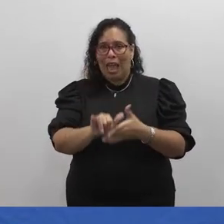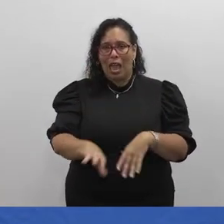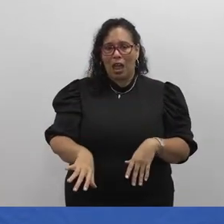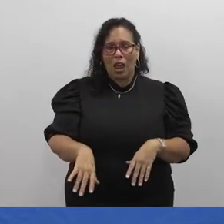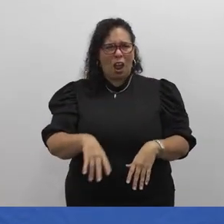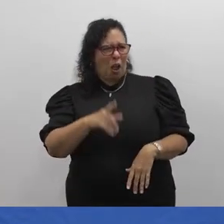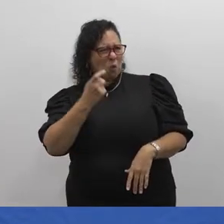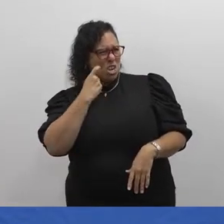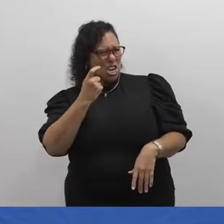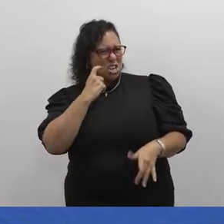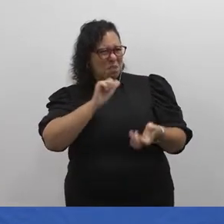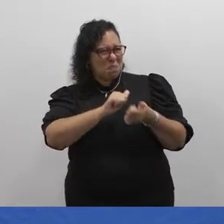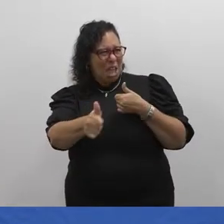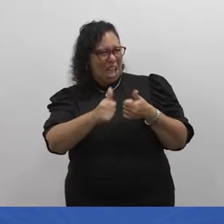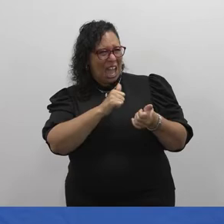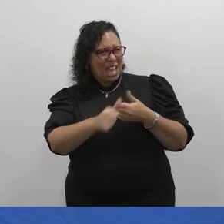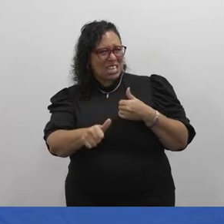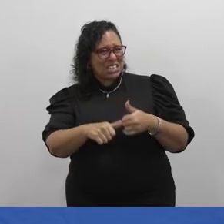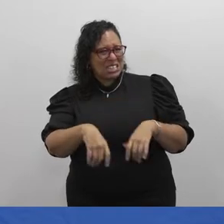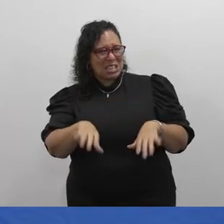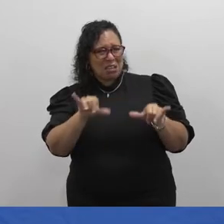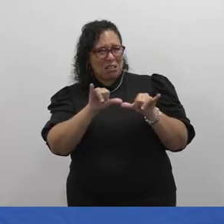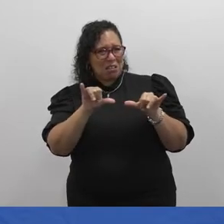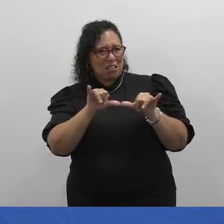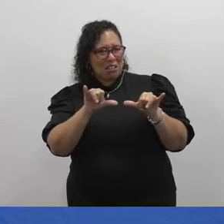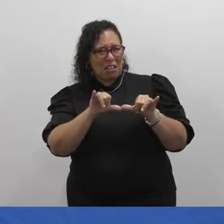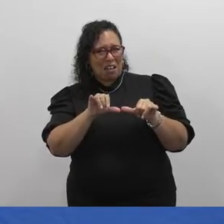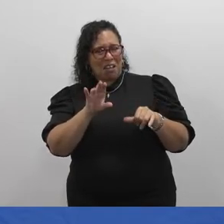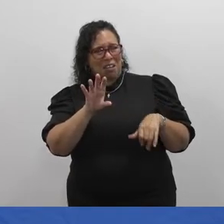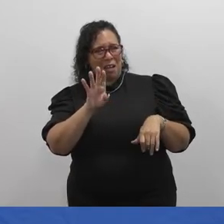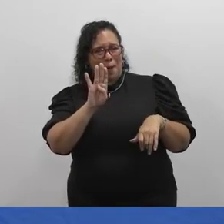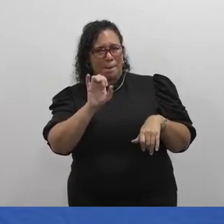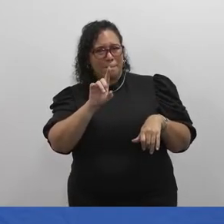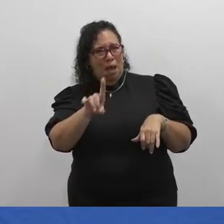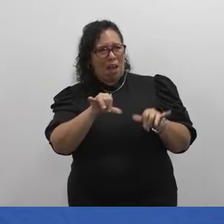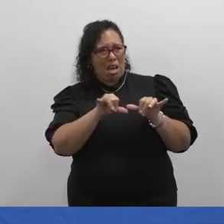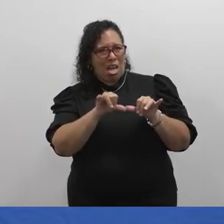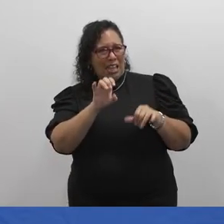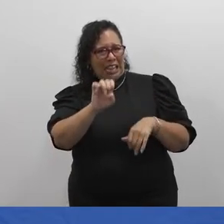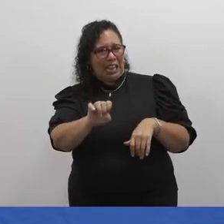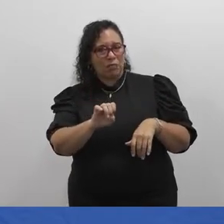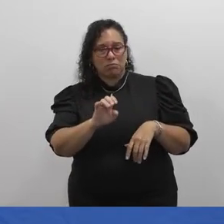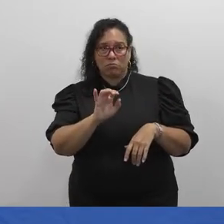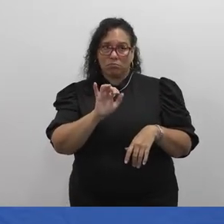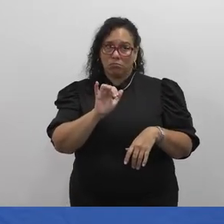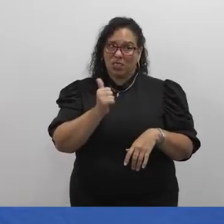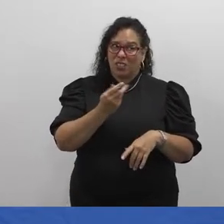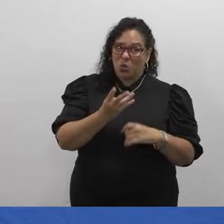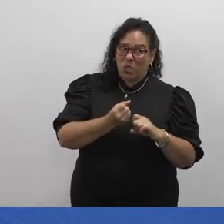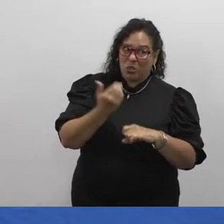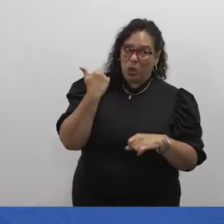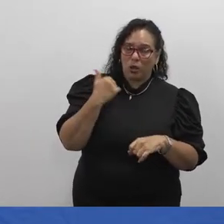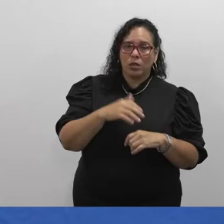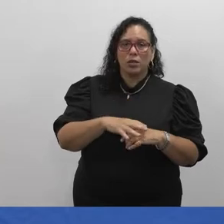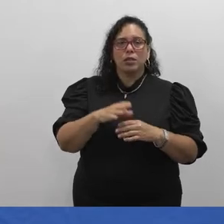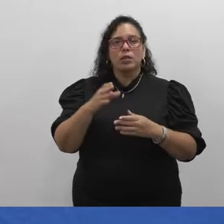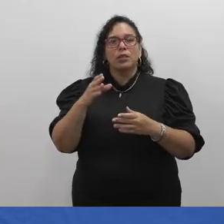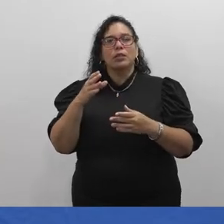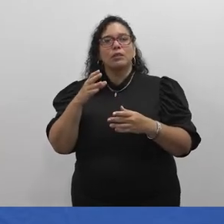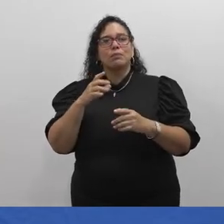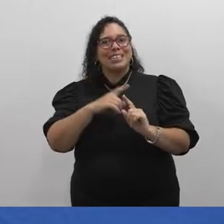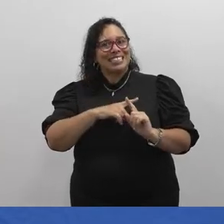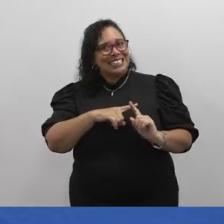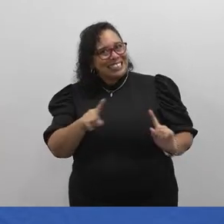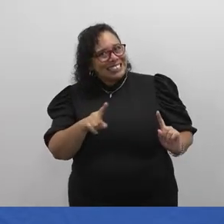didn't we just pass a bond measure? Well, just, that was a few years ago. But that funds different things that are still